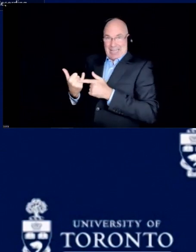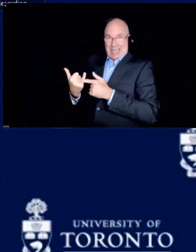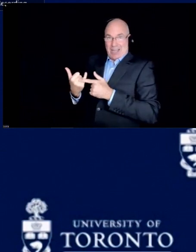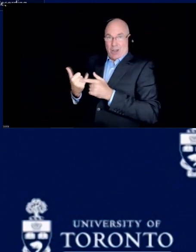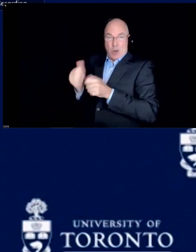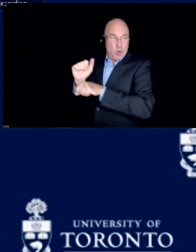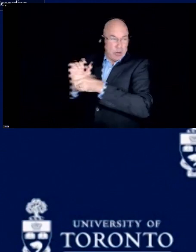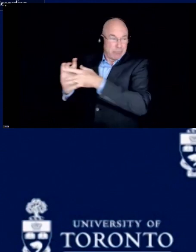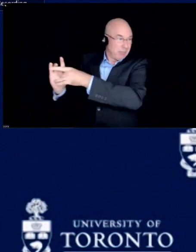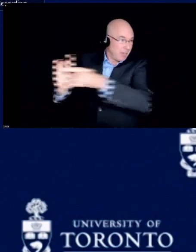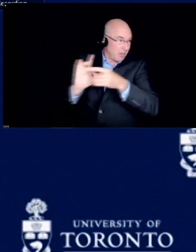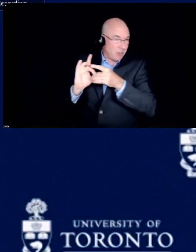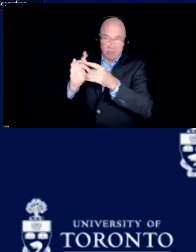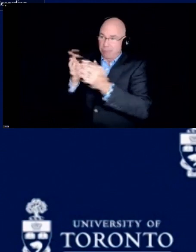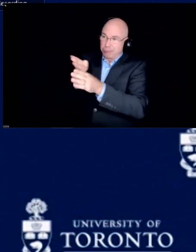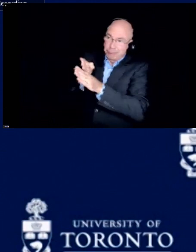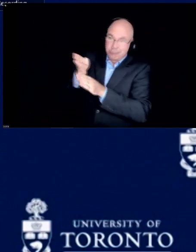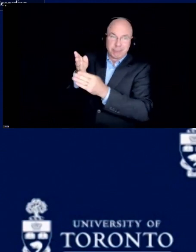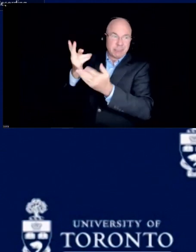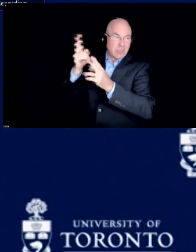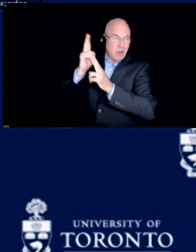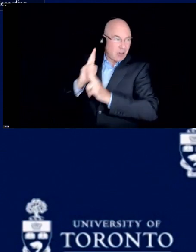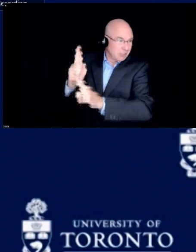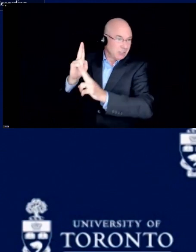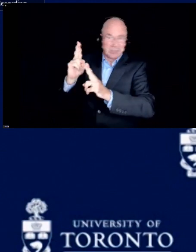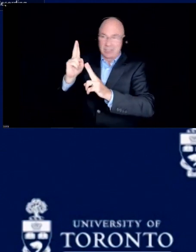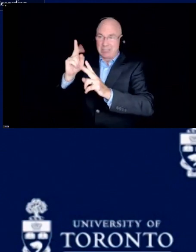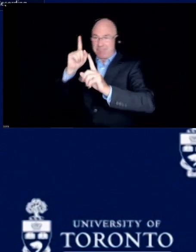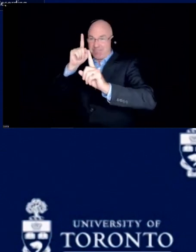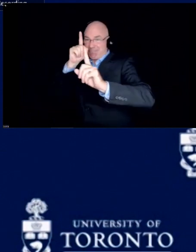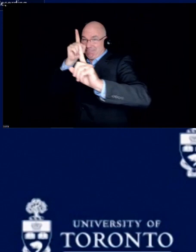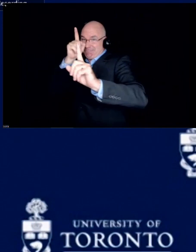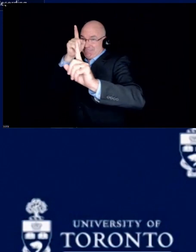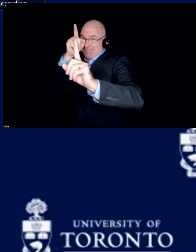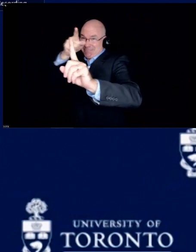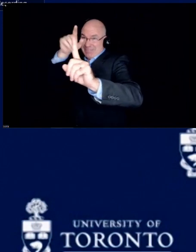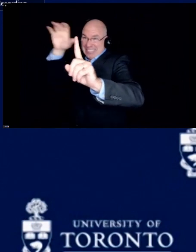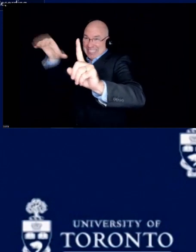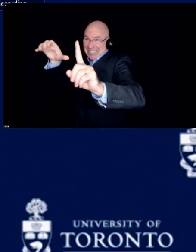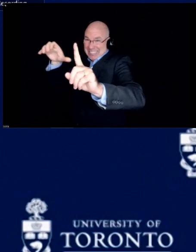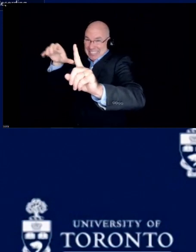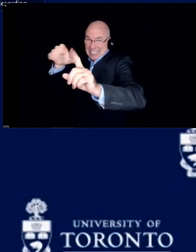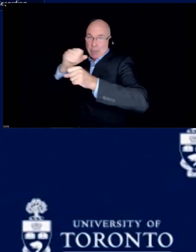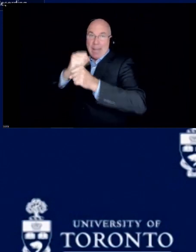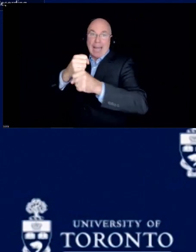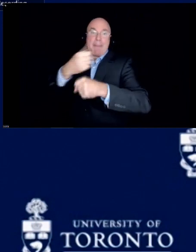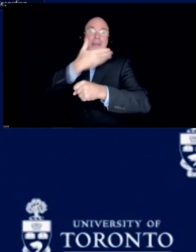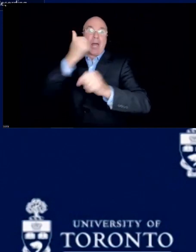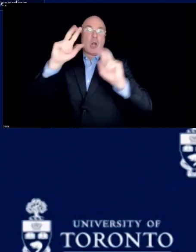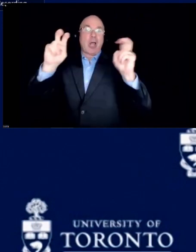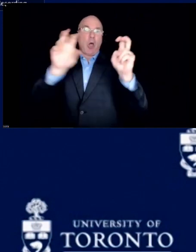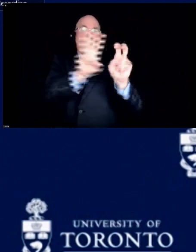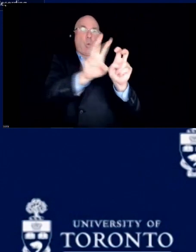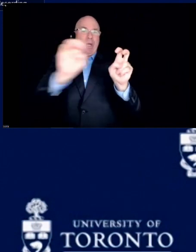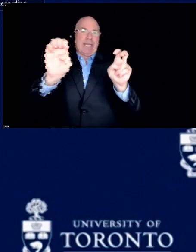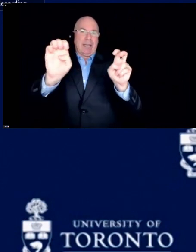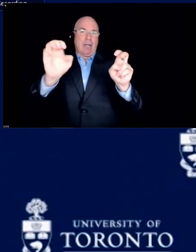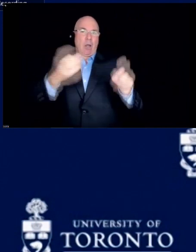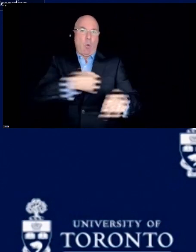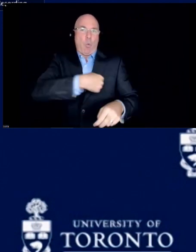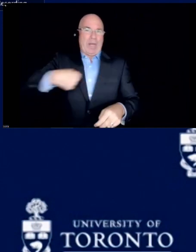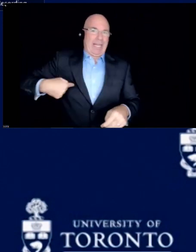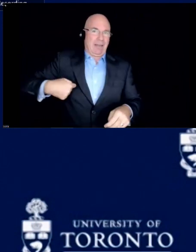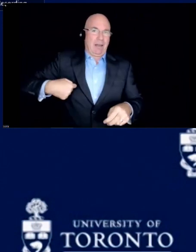with integrity and honesty, with an eye on concrete actions to forge a better we. And we can only be a better